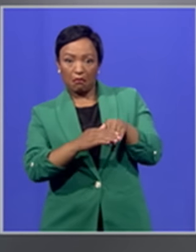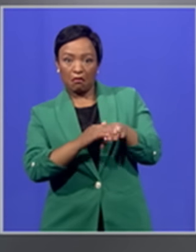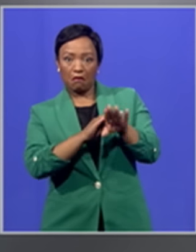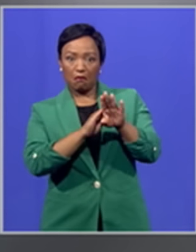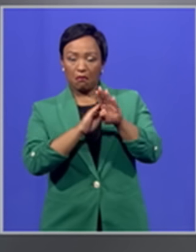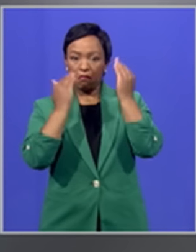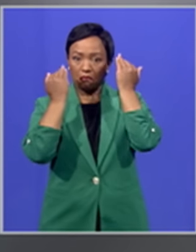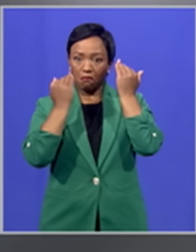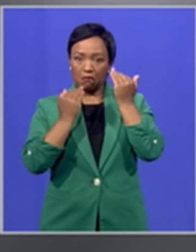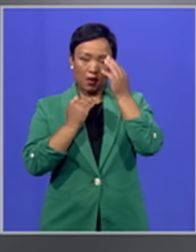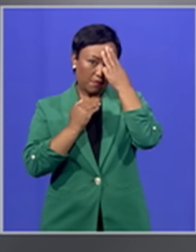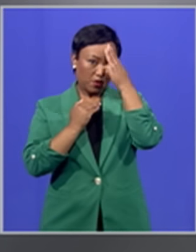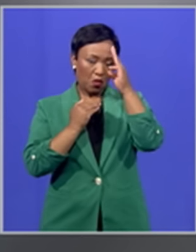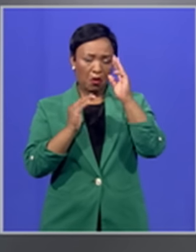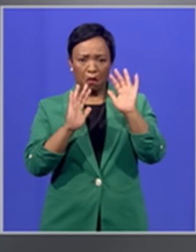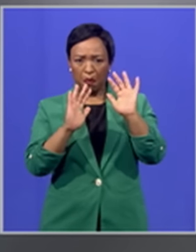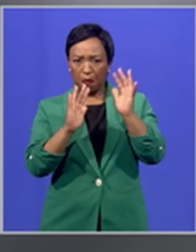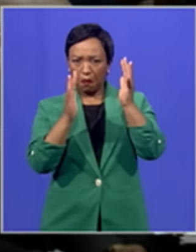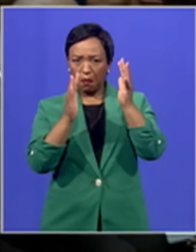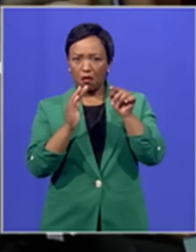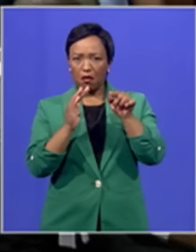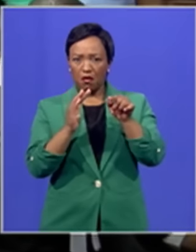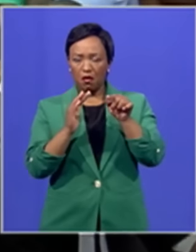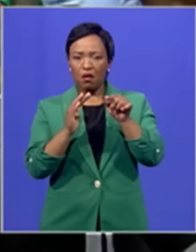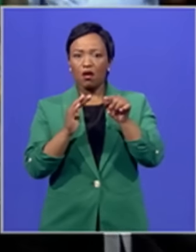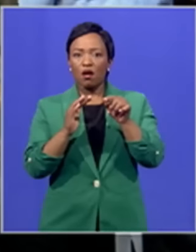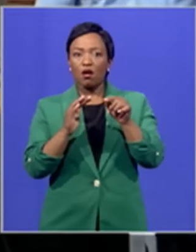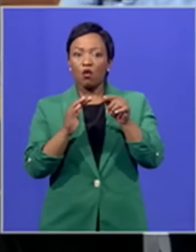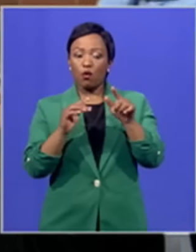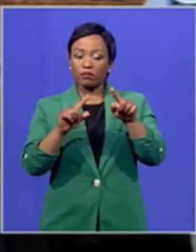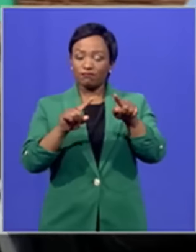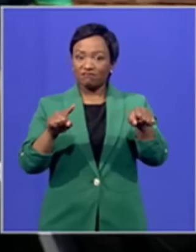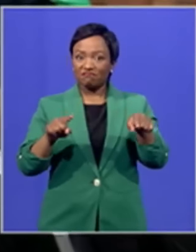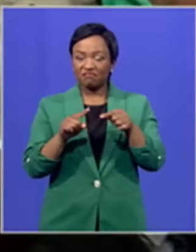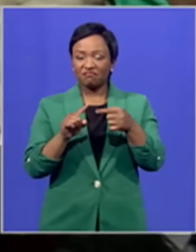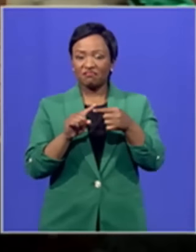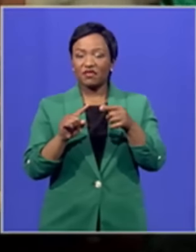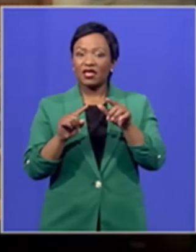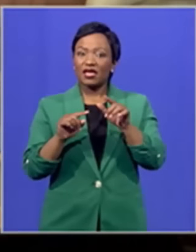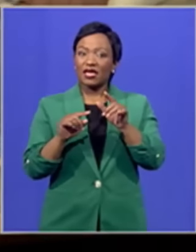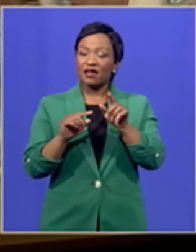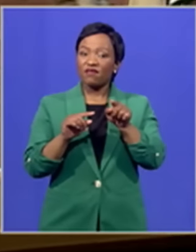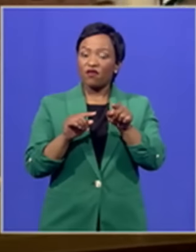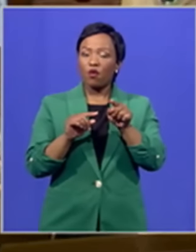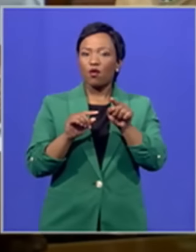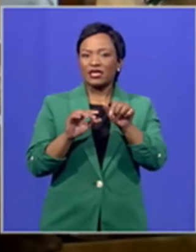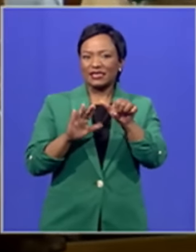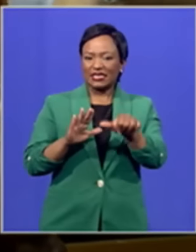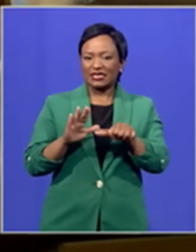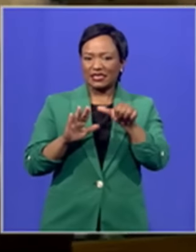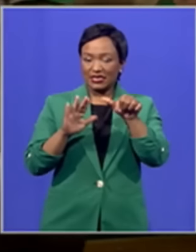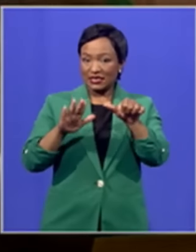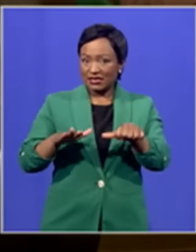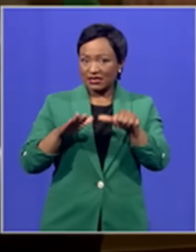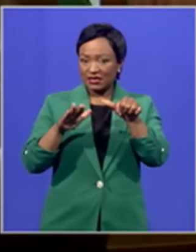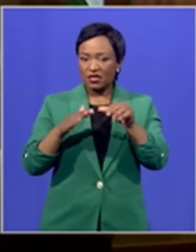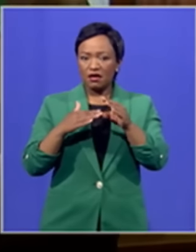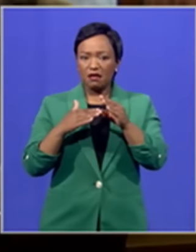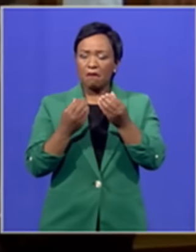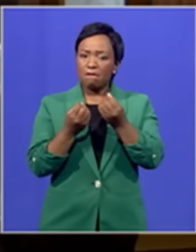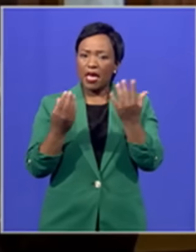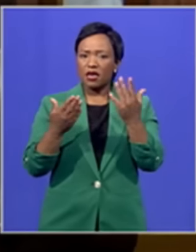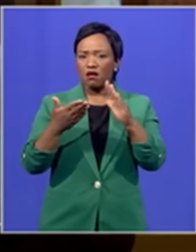wa Pretoria. Phapuši ya bolesometshela ya tsheko e be e tletše ka badudi ba naga ya Zimbabwe bao ba bego ba tlile